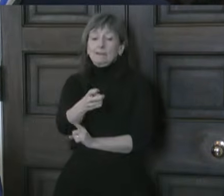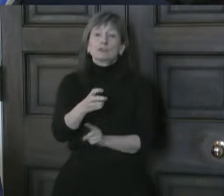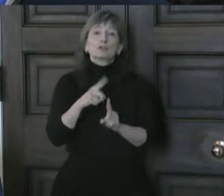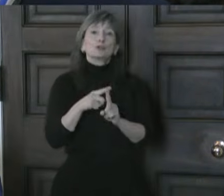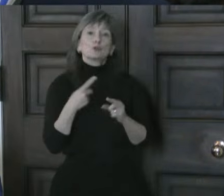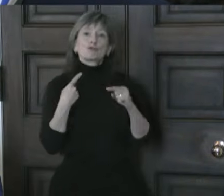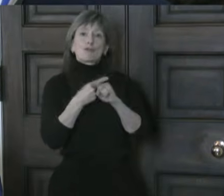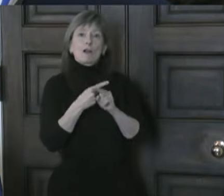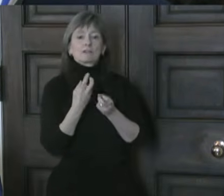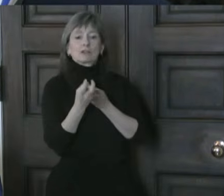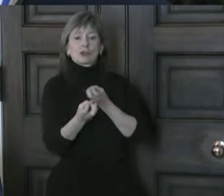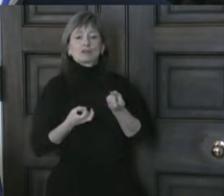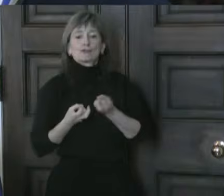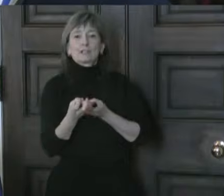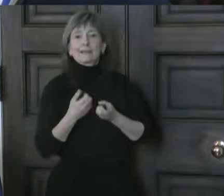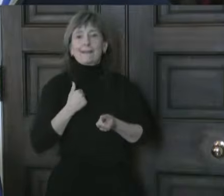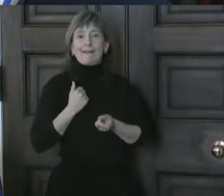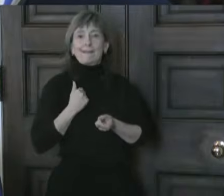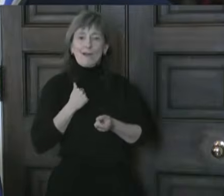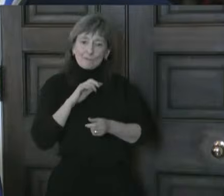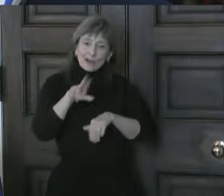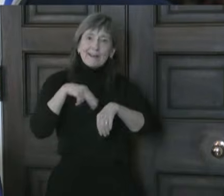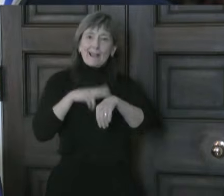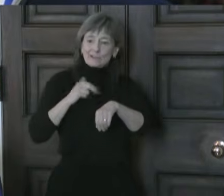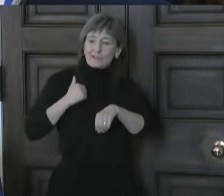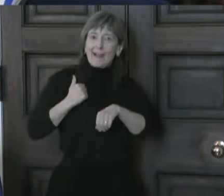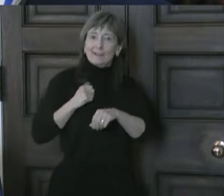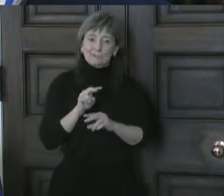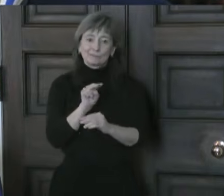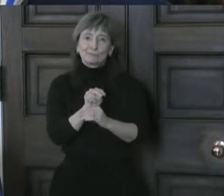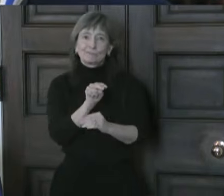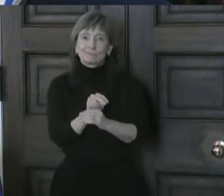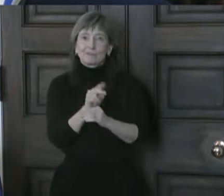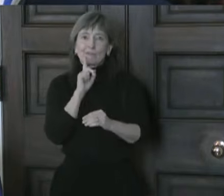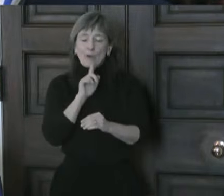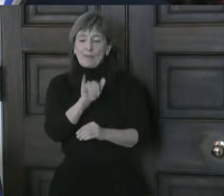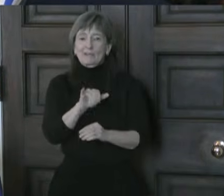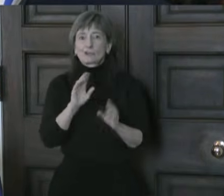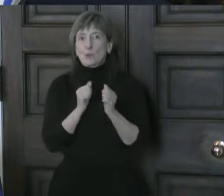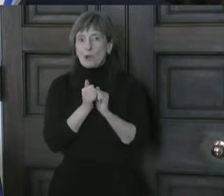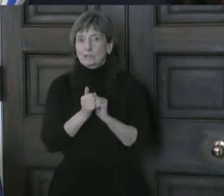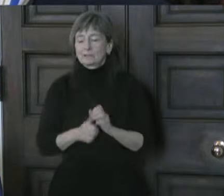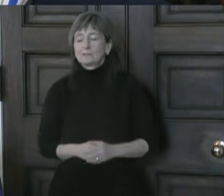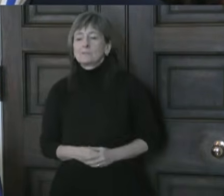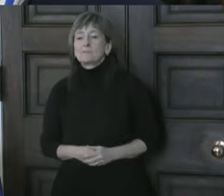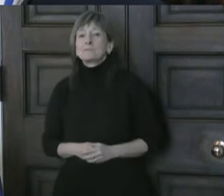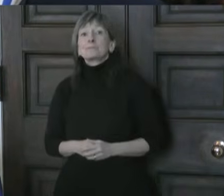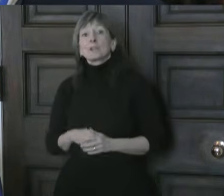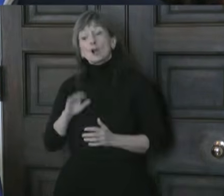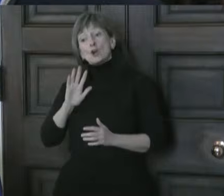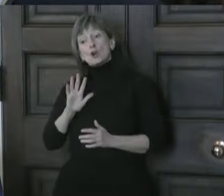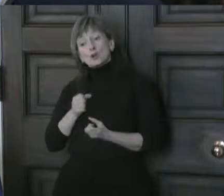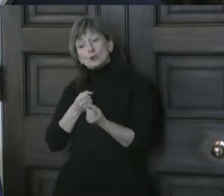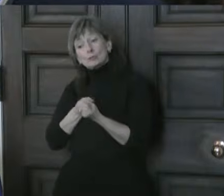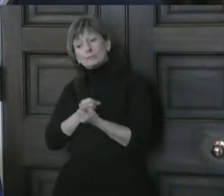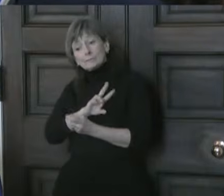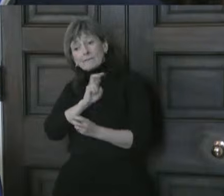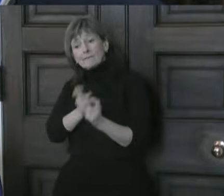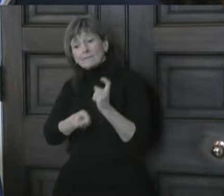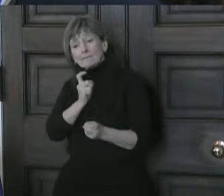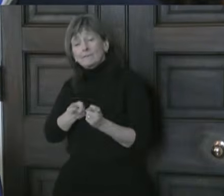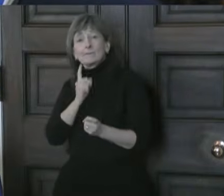Canada, the national sport governing body for cross-country skiing. Her contributions exceed far beyond